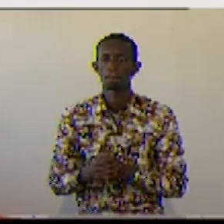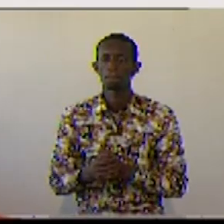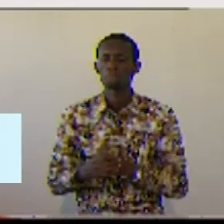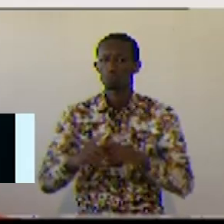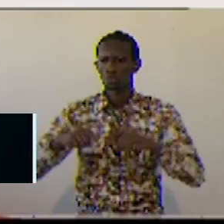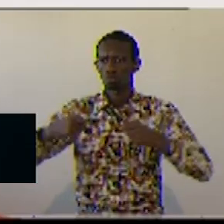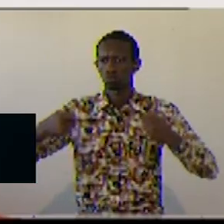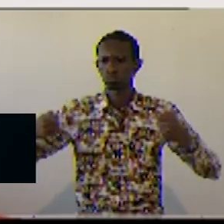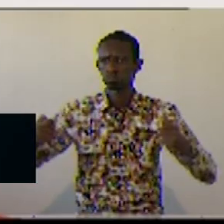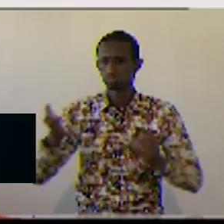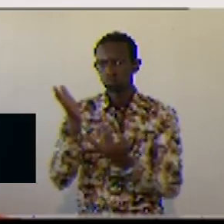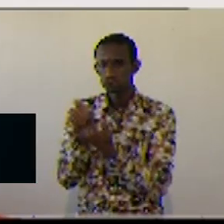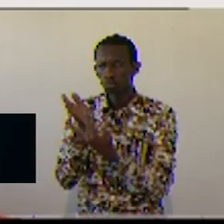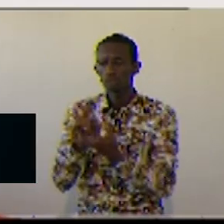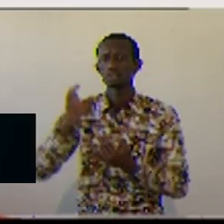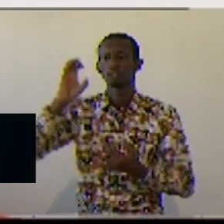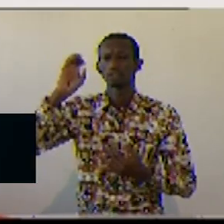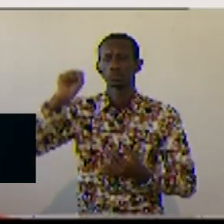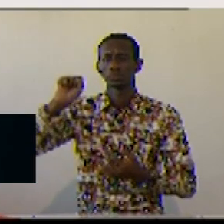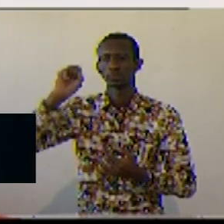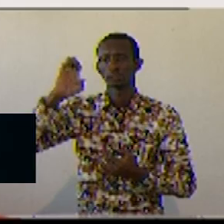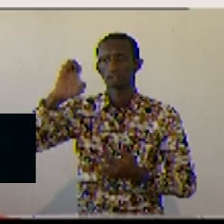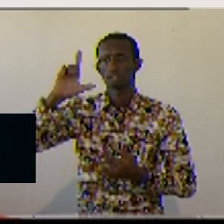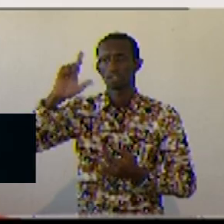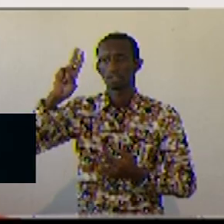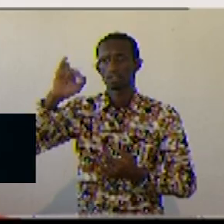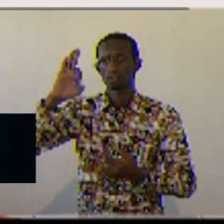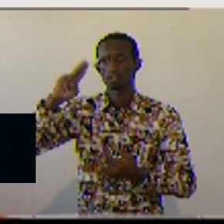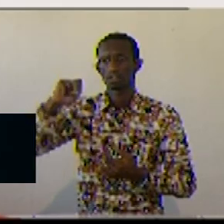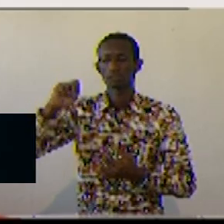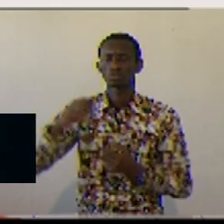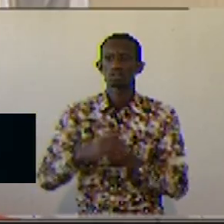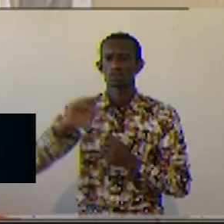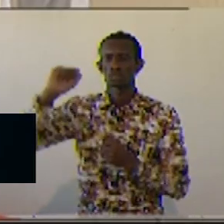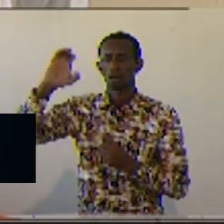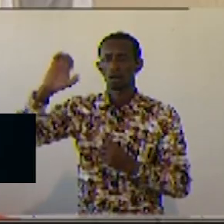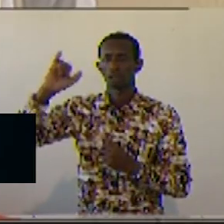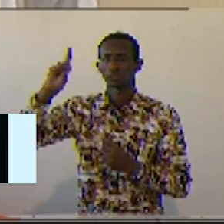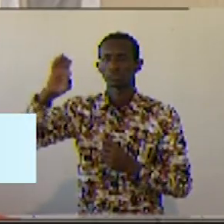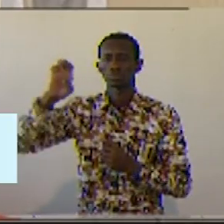between sulfuric acid and potassium hydrogen carbonate.